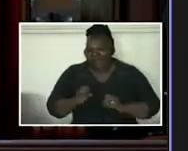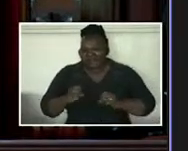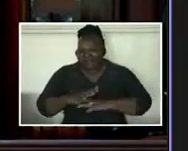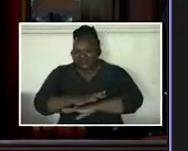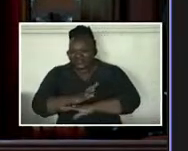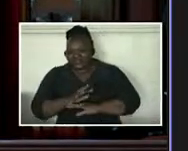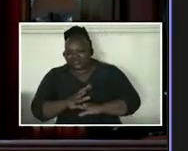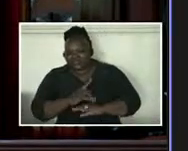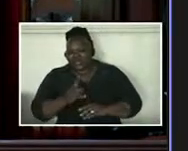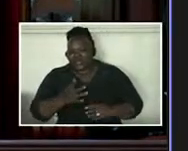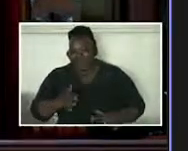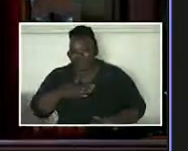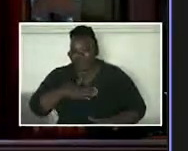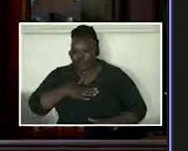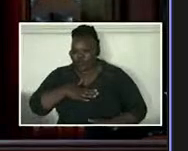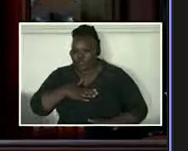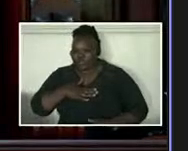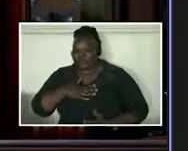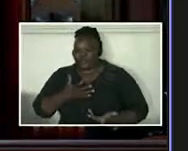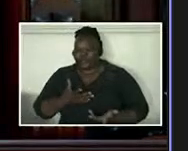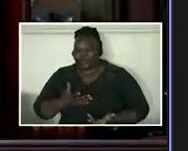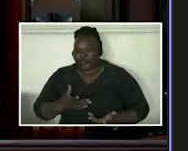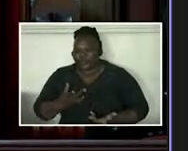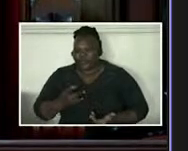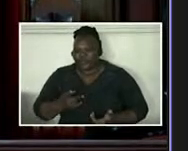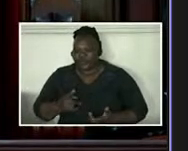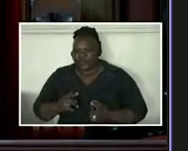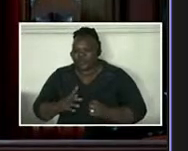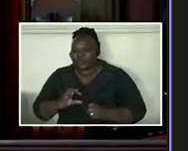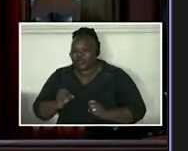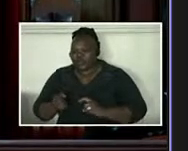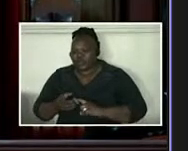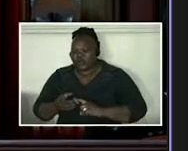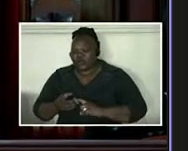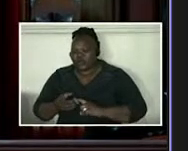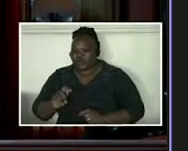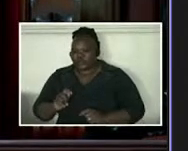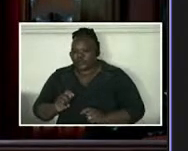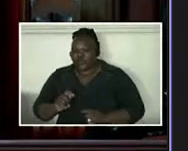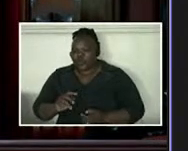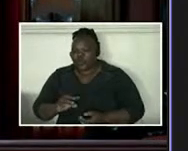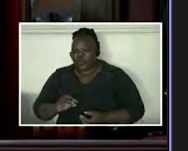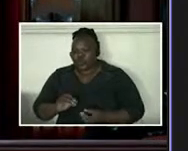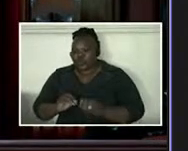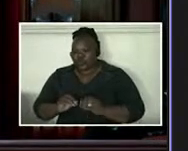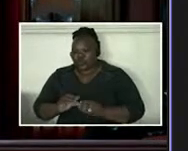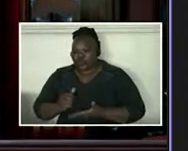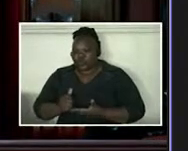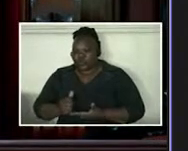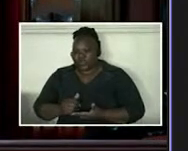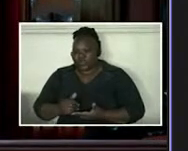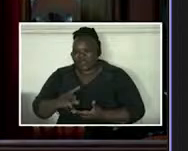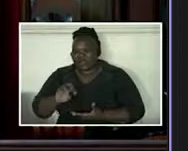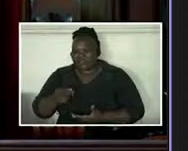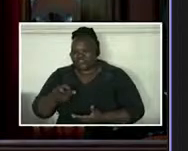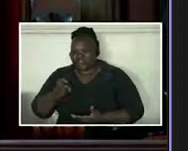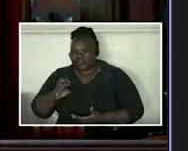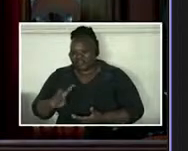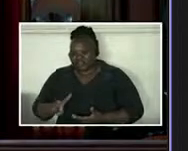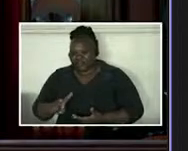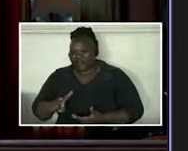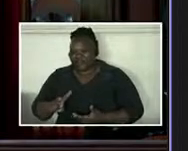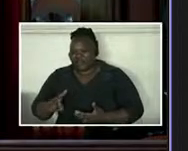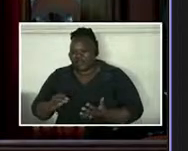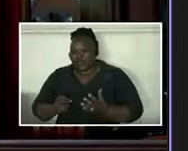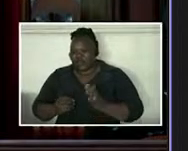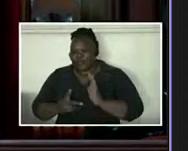pneumonia it is essential that efforts to detect and treat hiv and infection remains a priority for the department in order to improve the